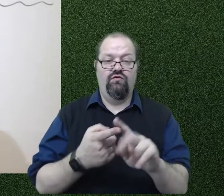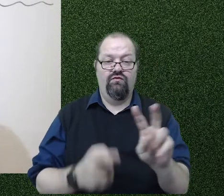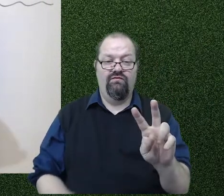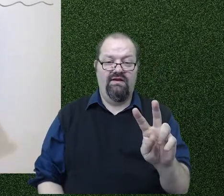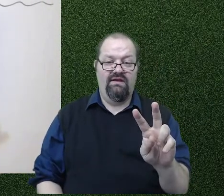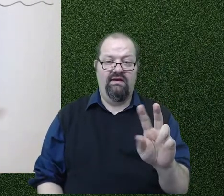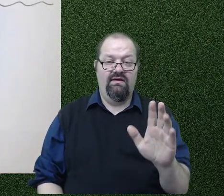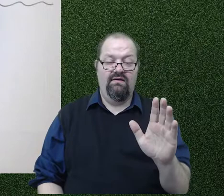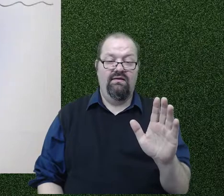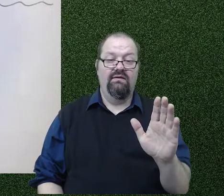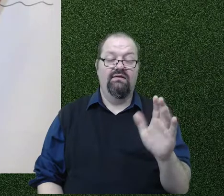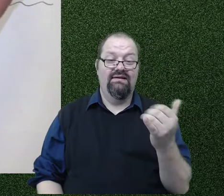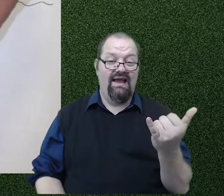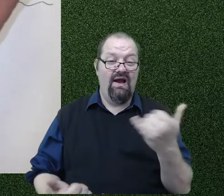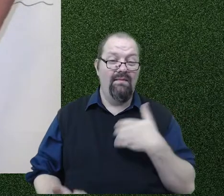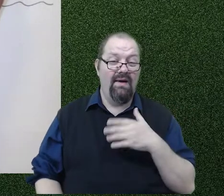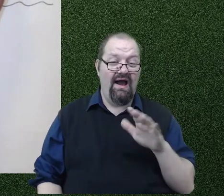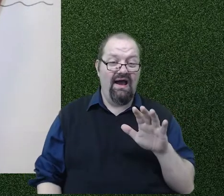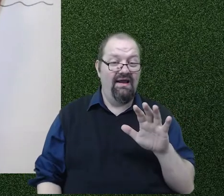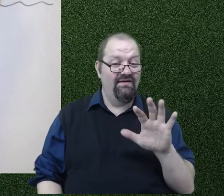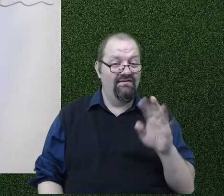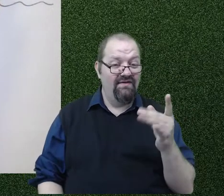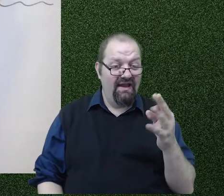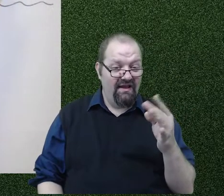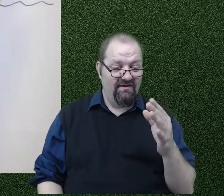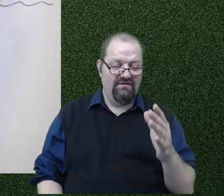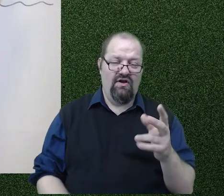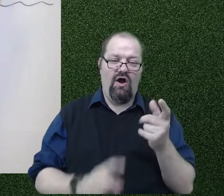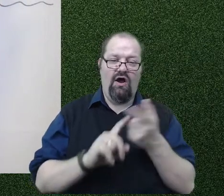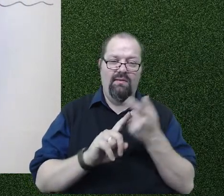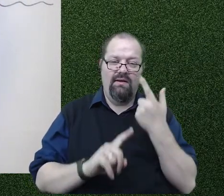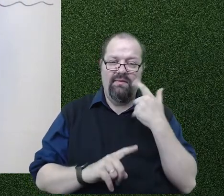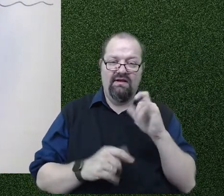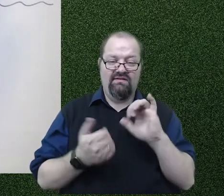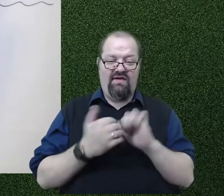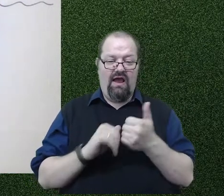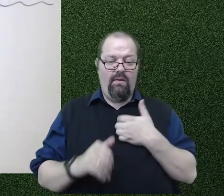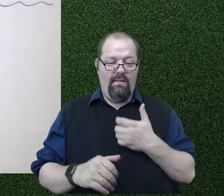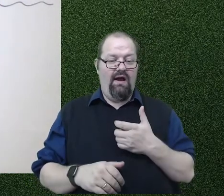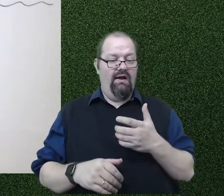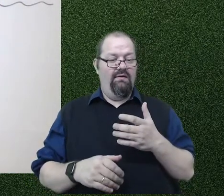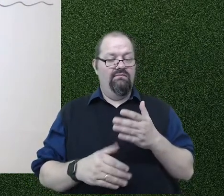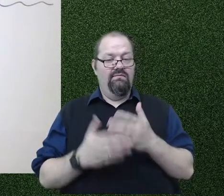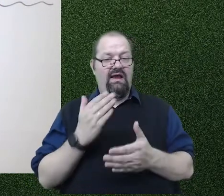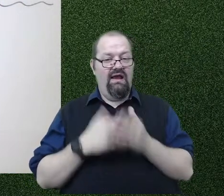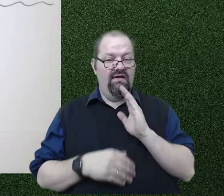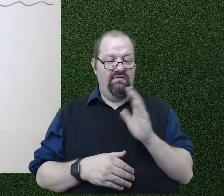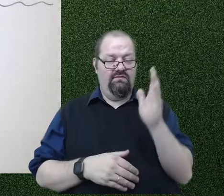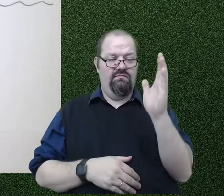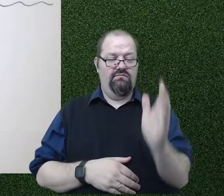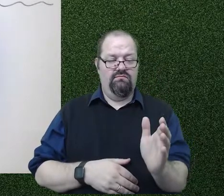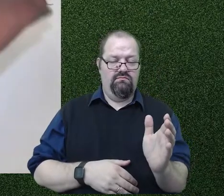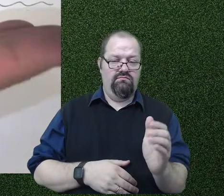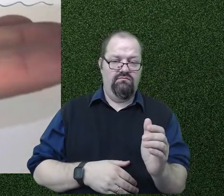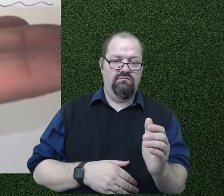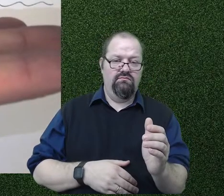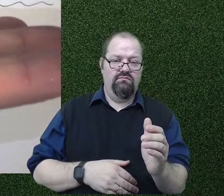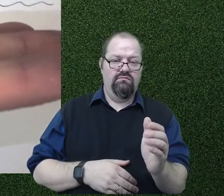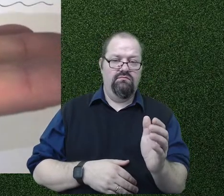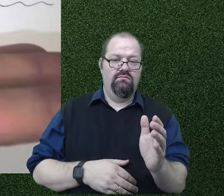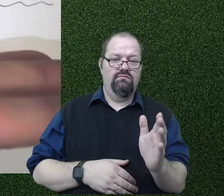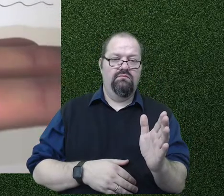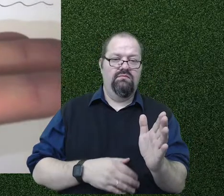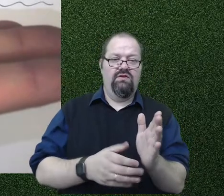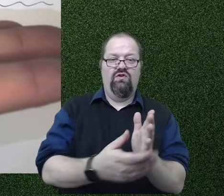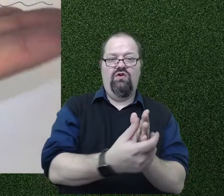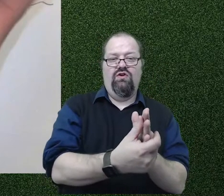Now my fingers automatically, from the way my hand is facing right now, my fingers automatically curl in the opposite direction. You don't have to like